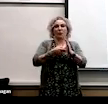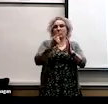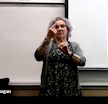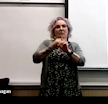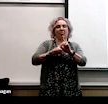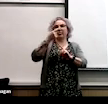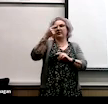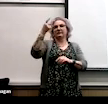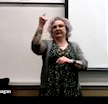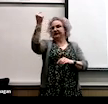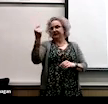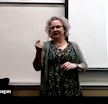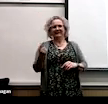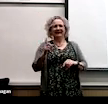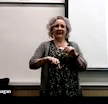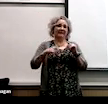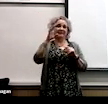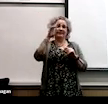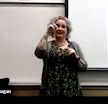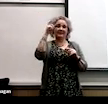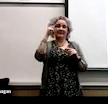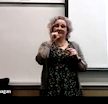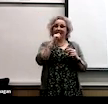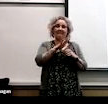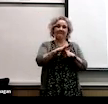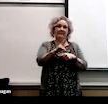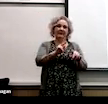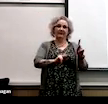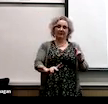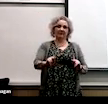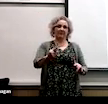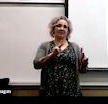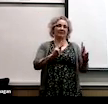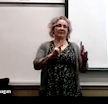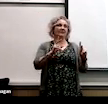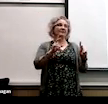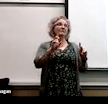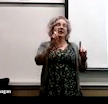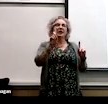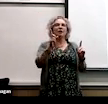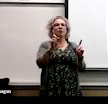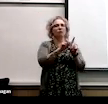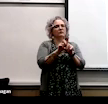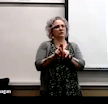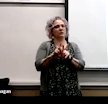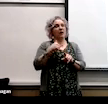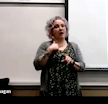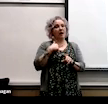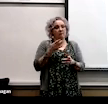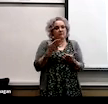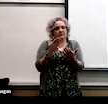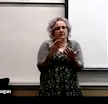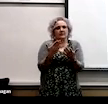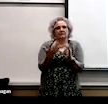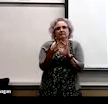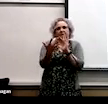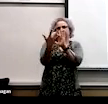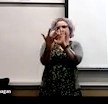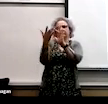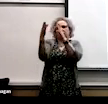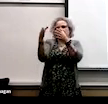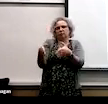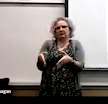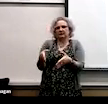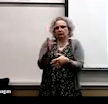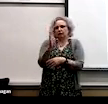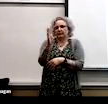my experience working with anesthesia actually has been helpful. Speaking with them directly about like, this is a unique situation, this patient has unique needs and it's